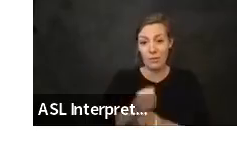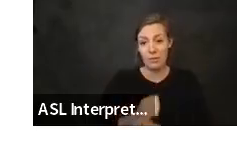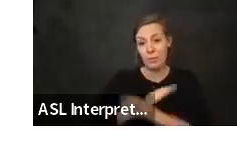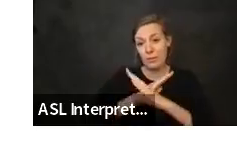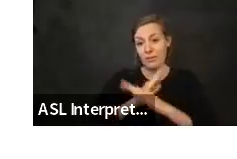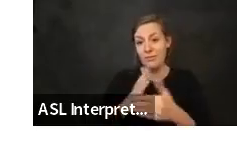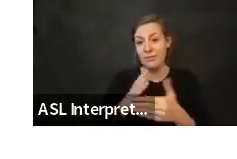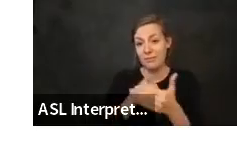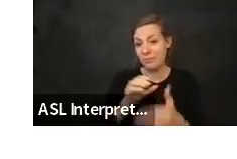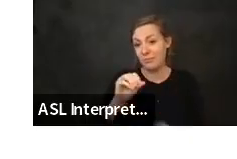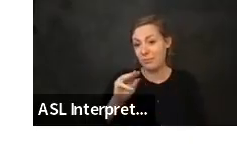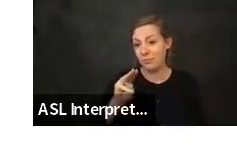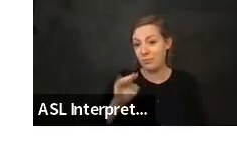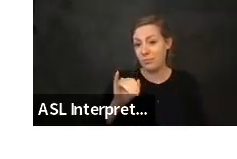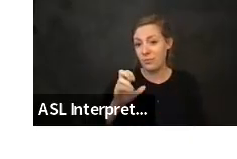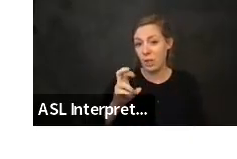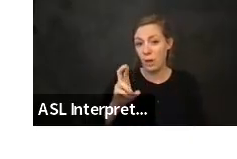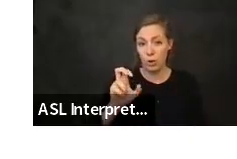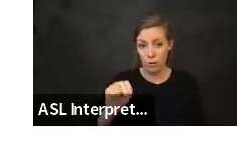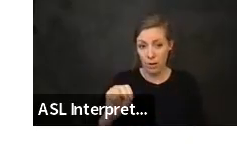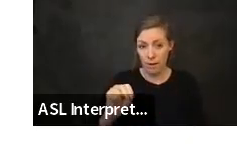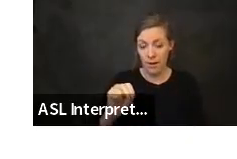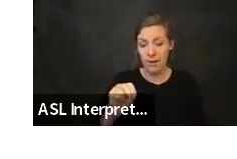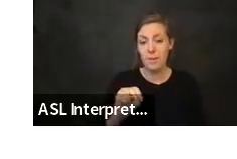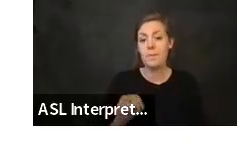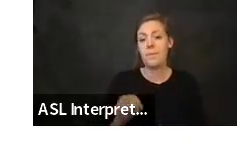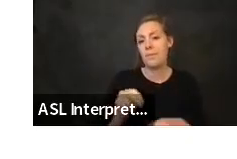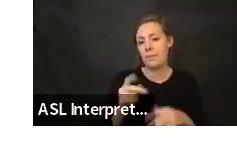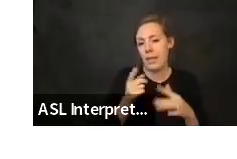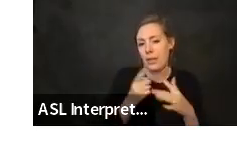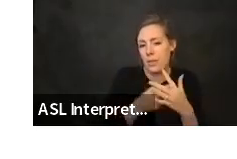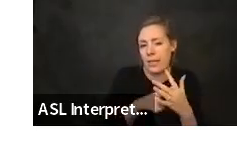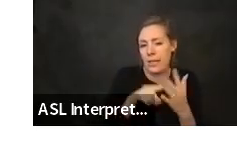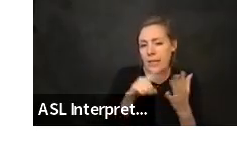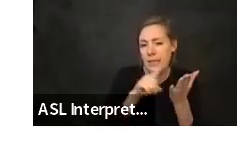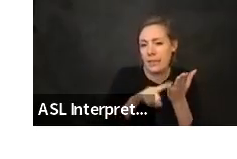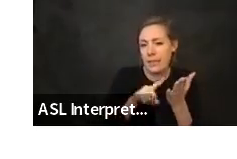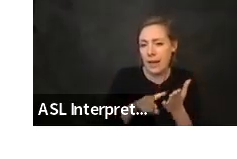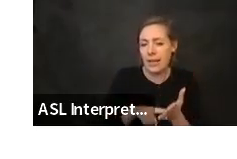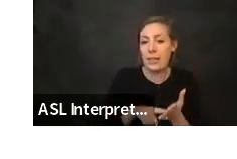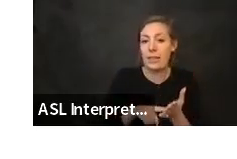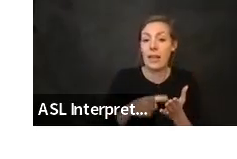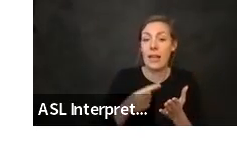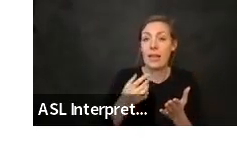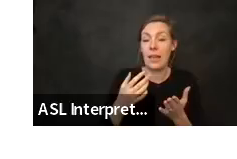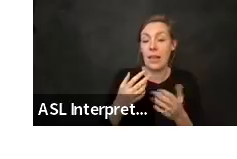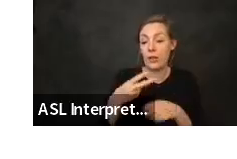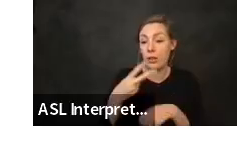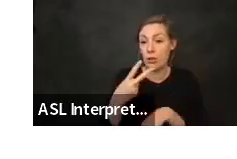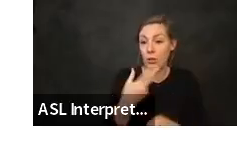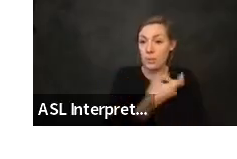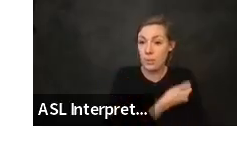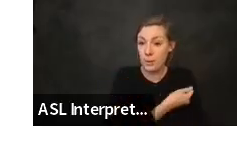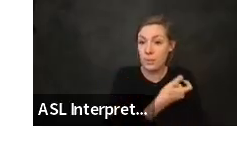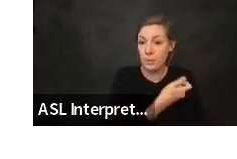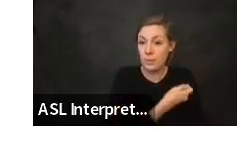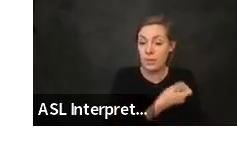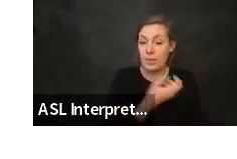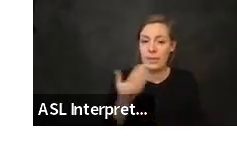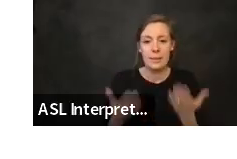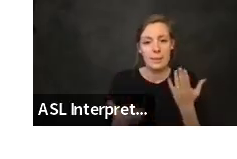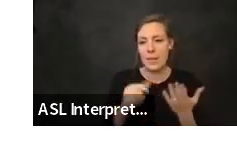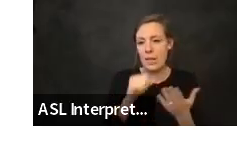Omicron. And their initial studies were finding that the initial 2-dose series may not